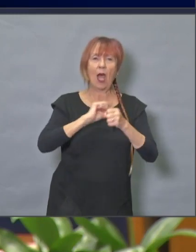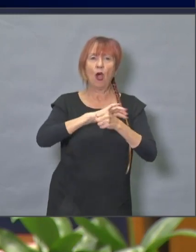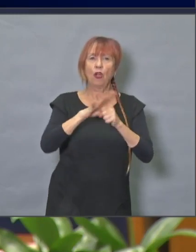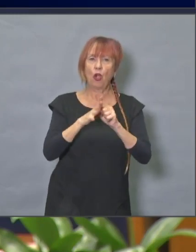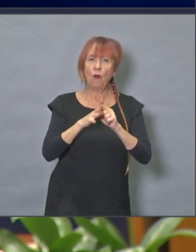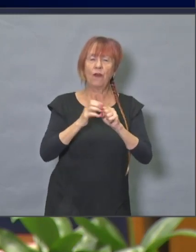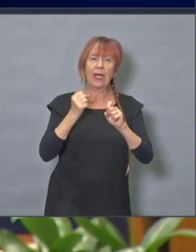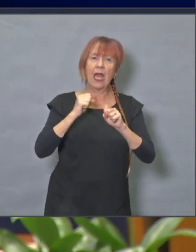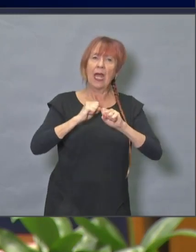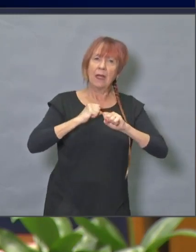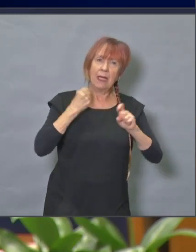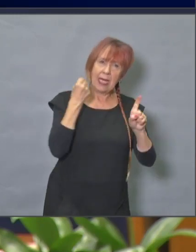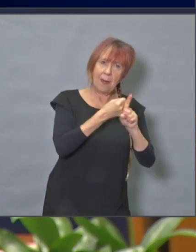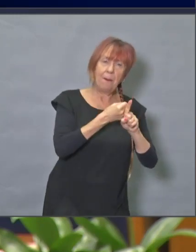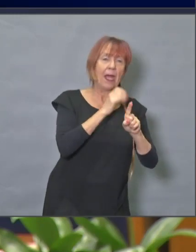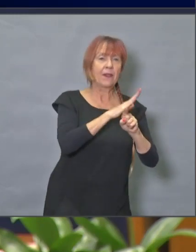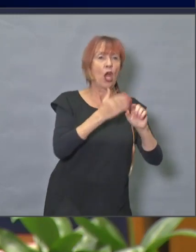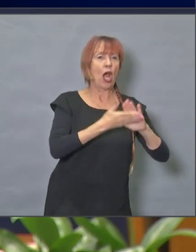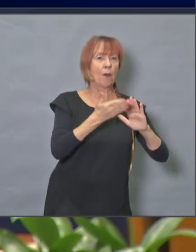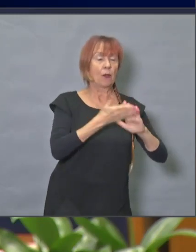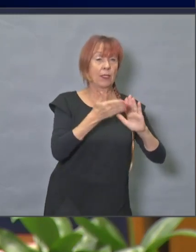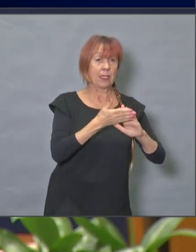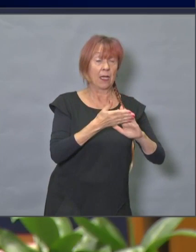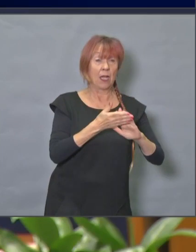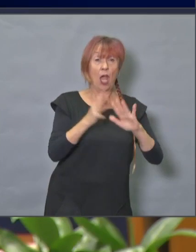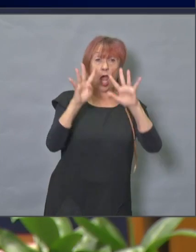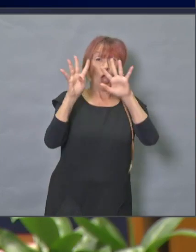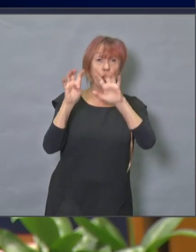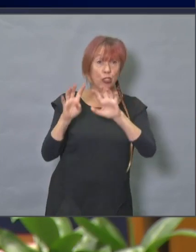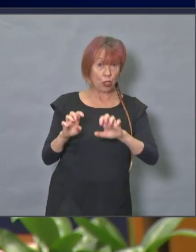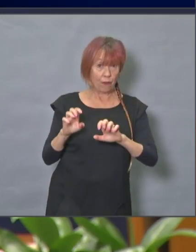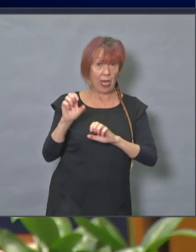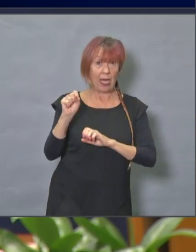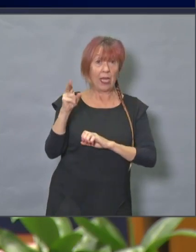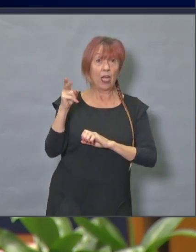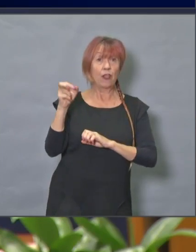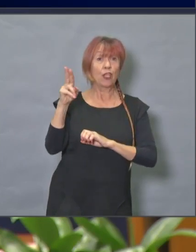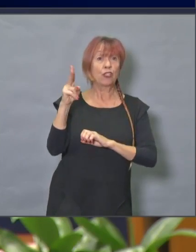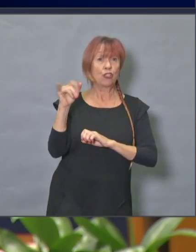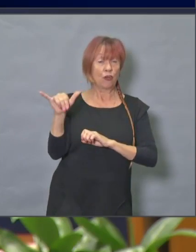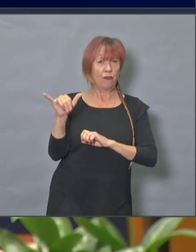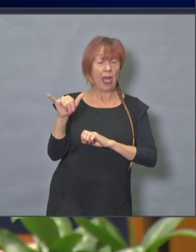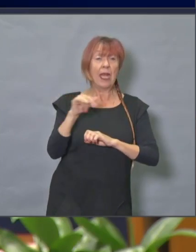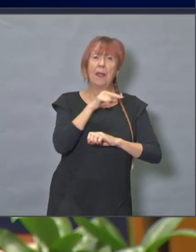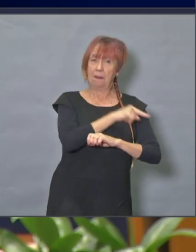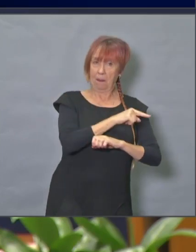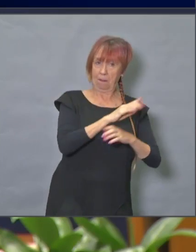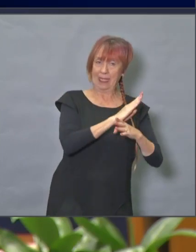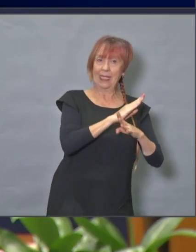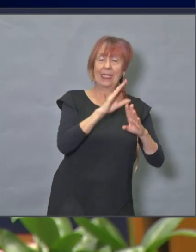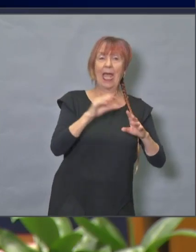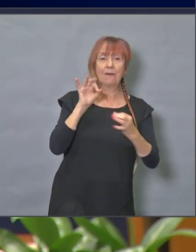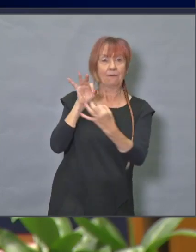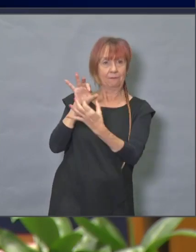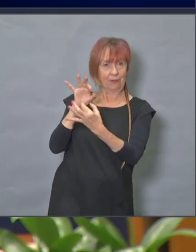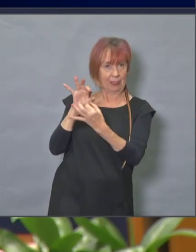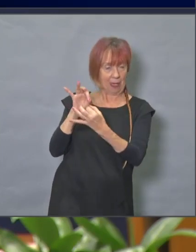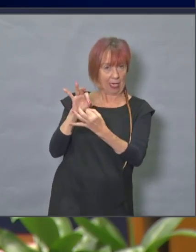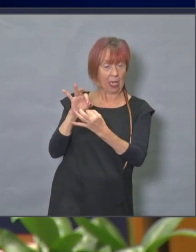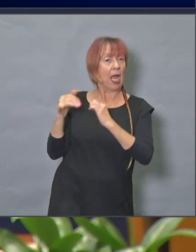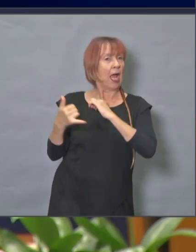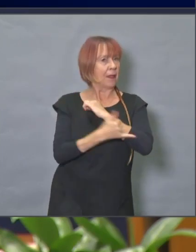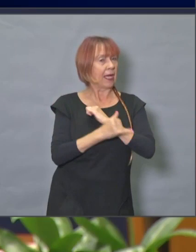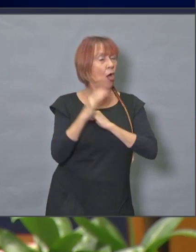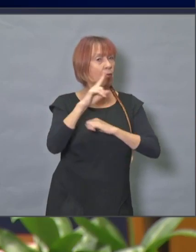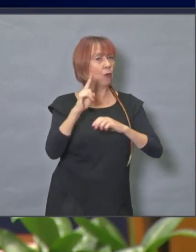operations. In the survey, businesses can provide input on resources and support they need that the county can use to help